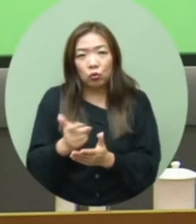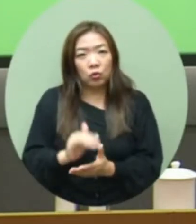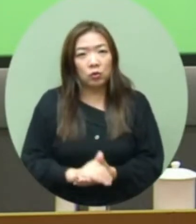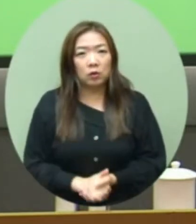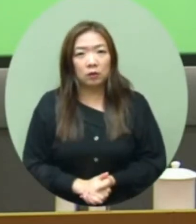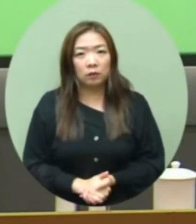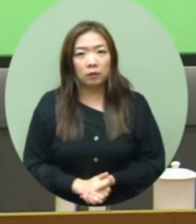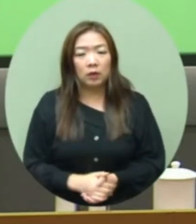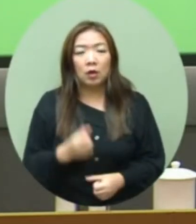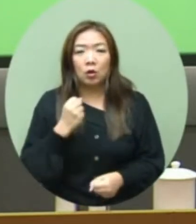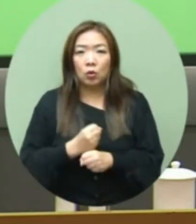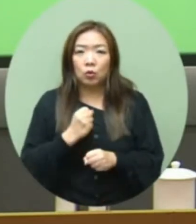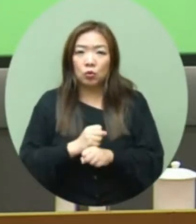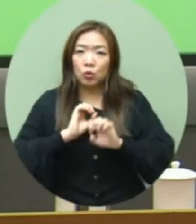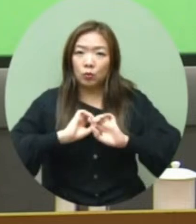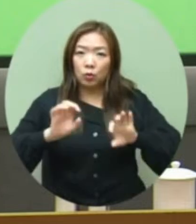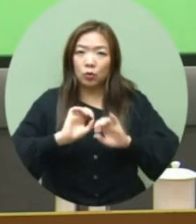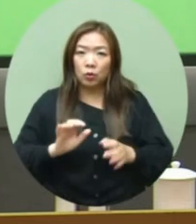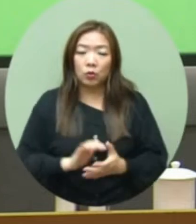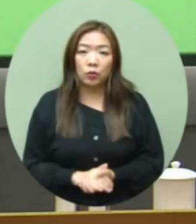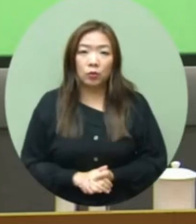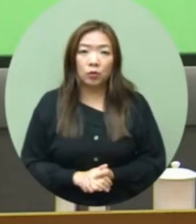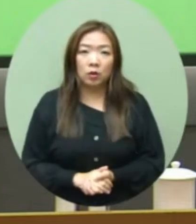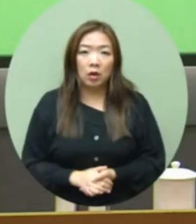take everything into account.